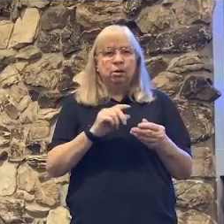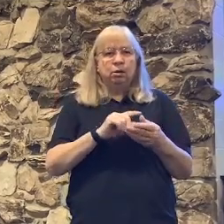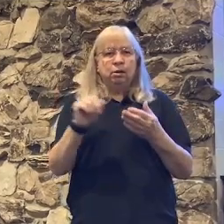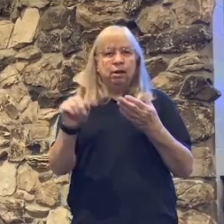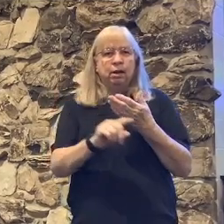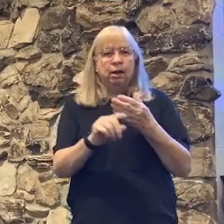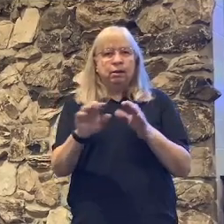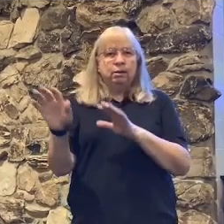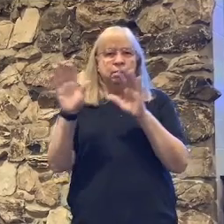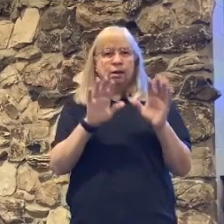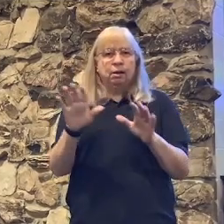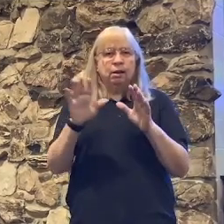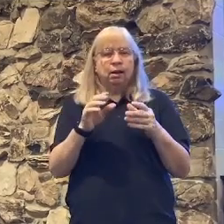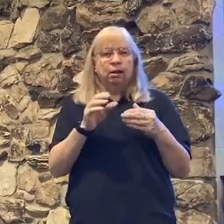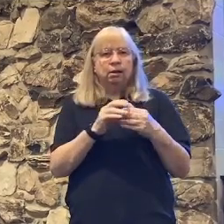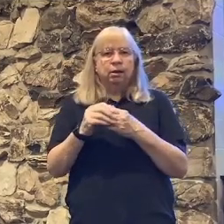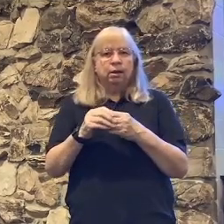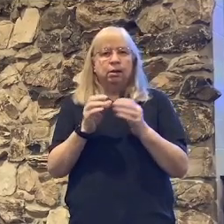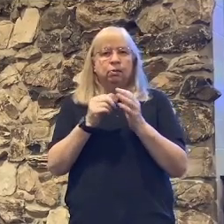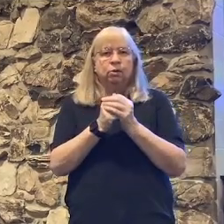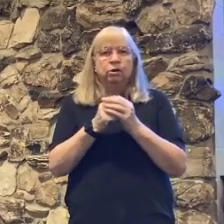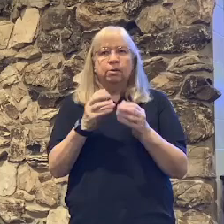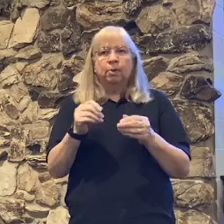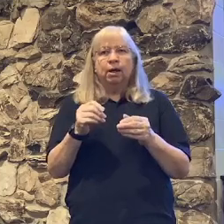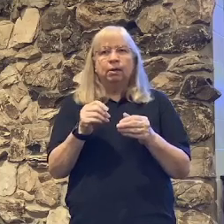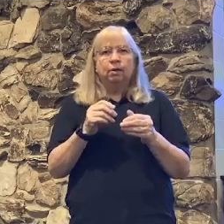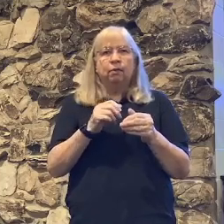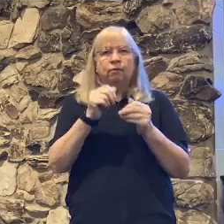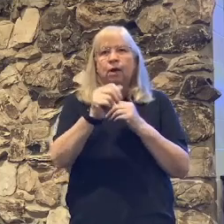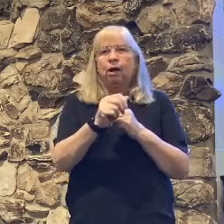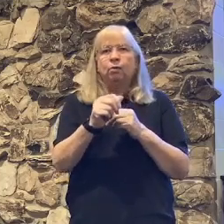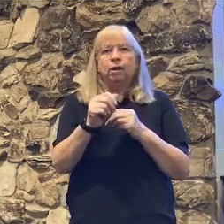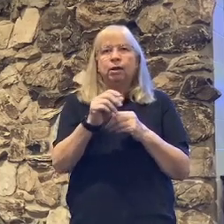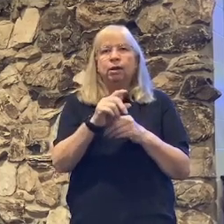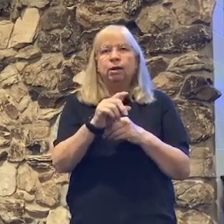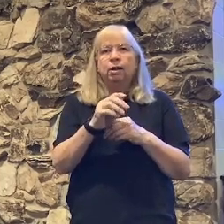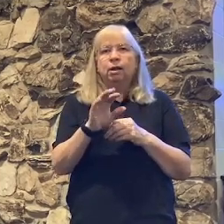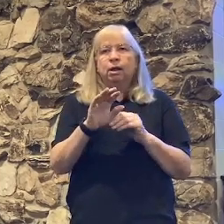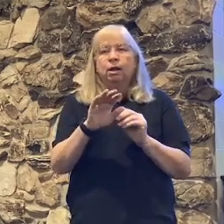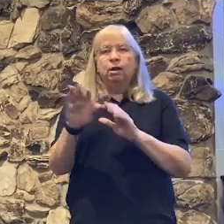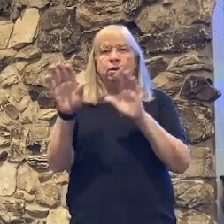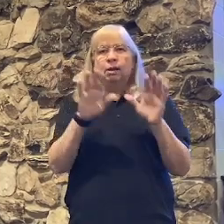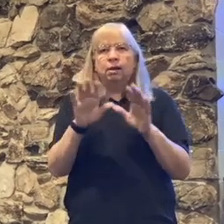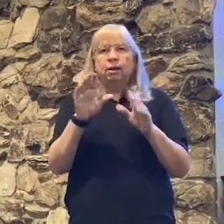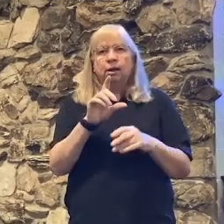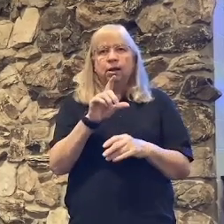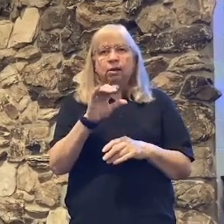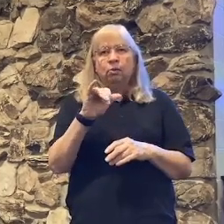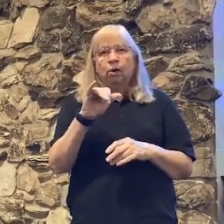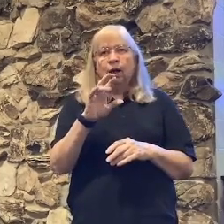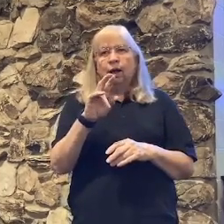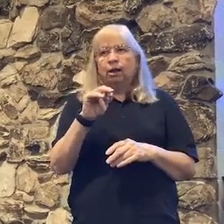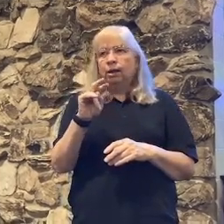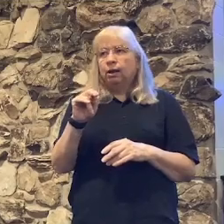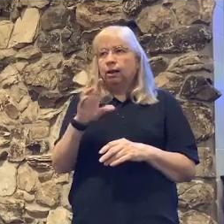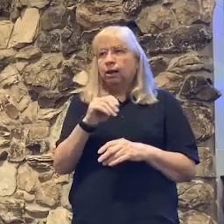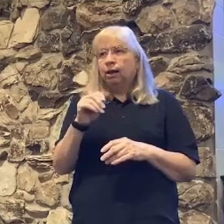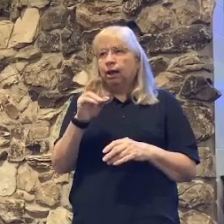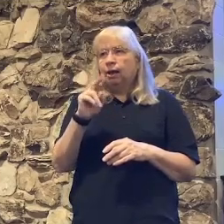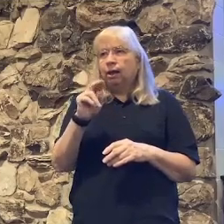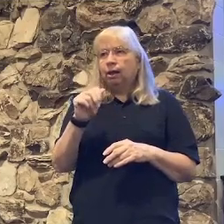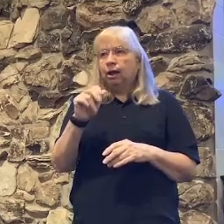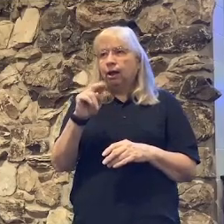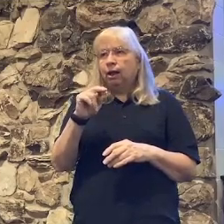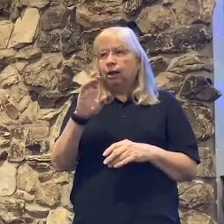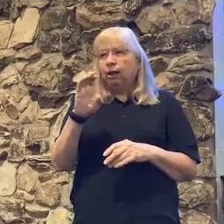lead worship. And then the following Sunday, Lynn isn't here, but Lynn and Nancy, right, Nancy?